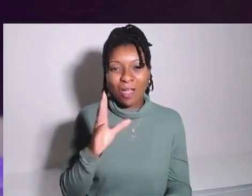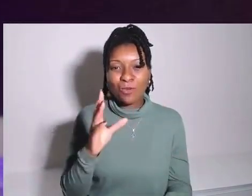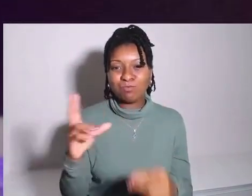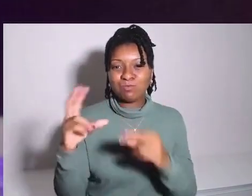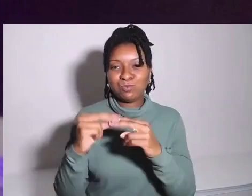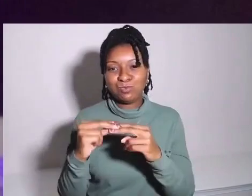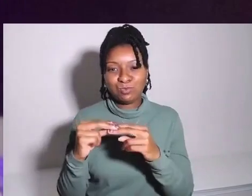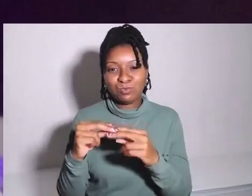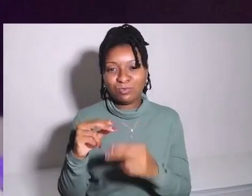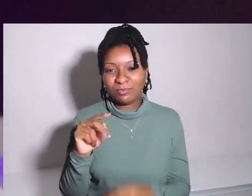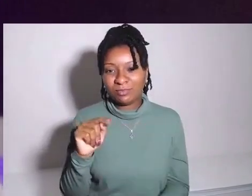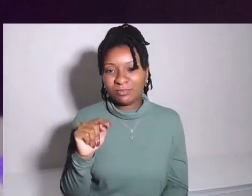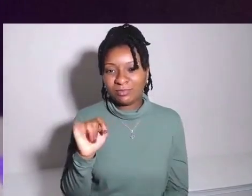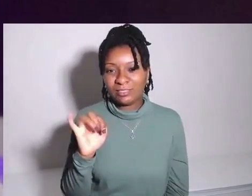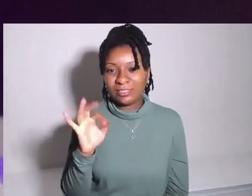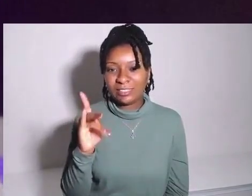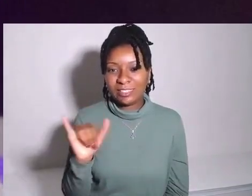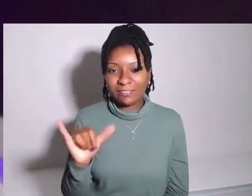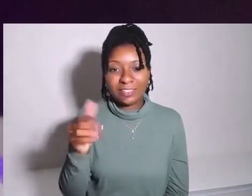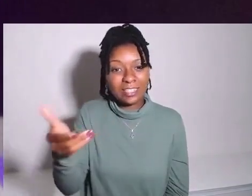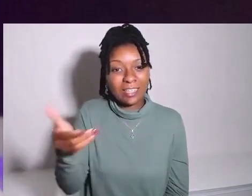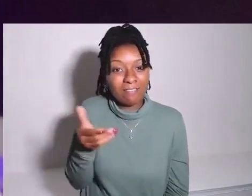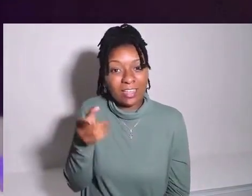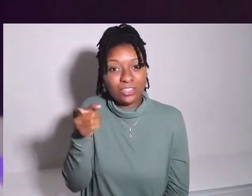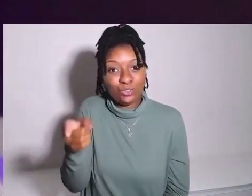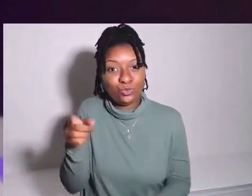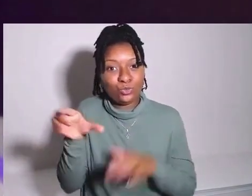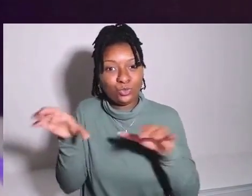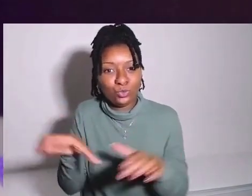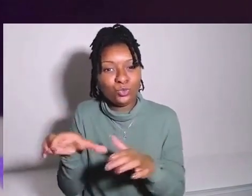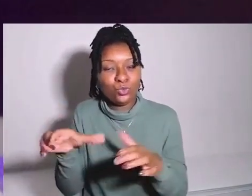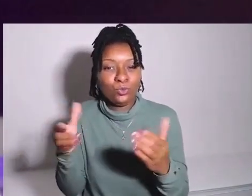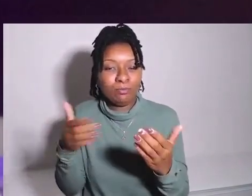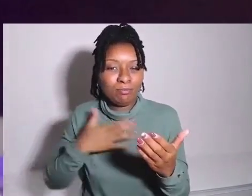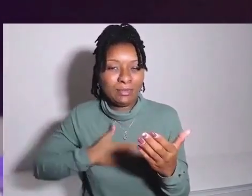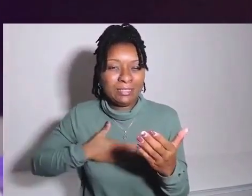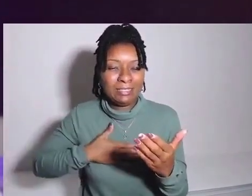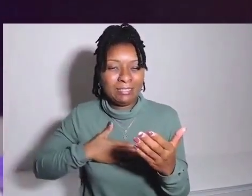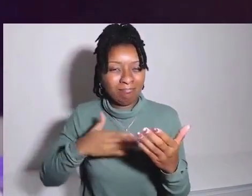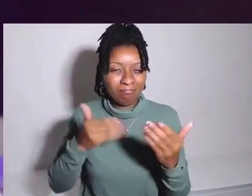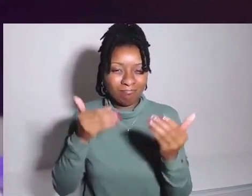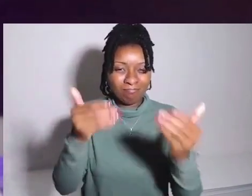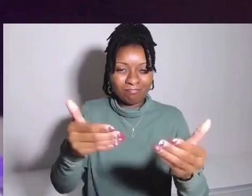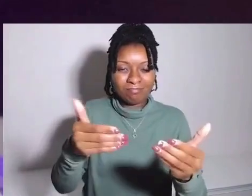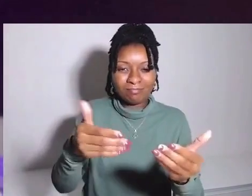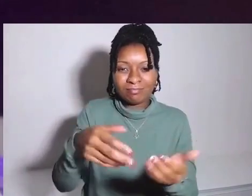just invited you to do. Please, if you are able, do lay down.